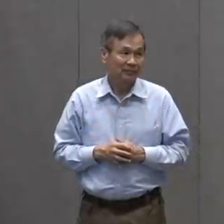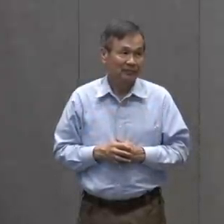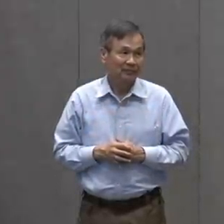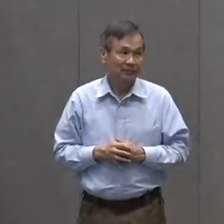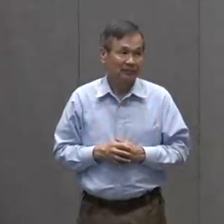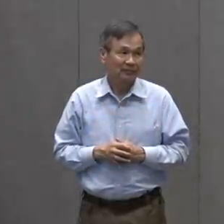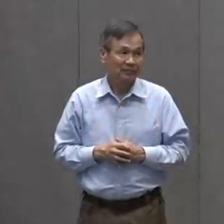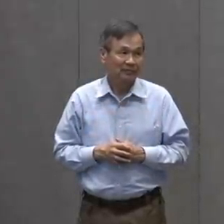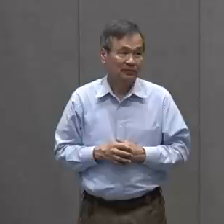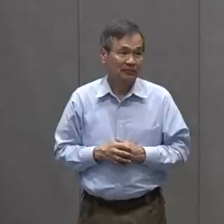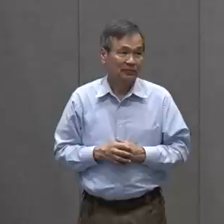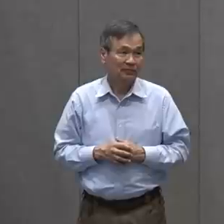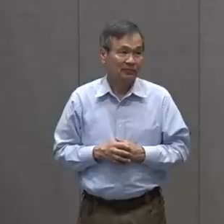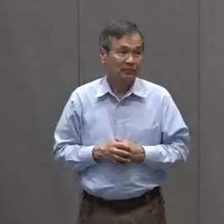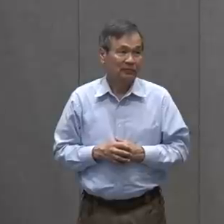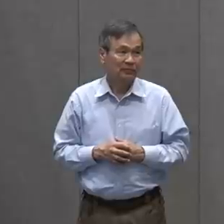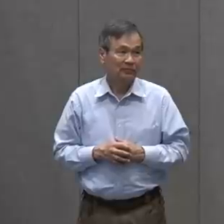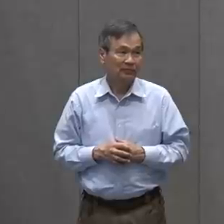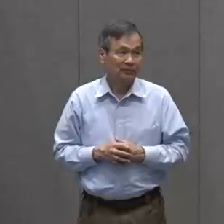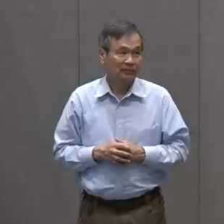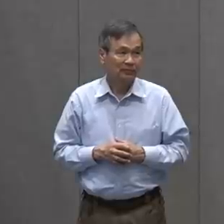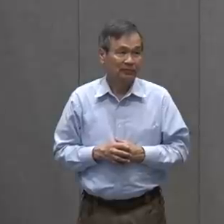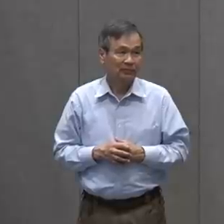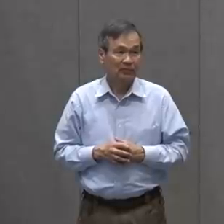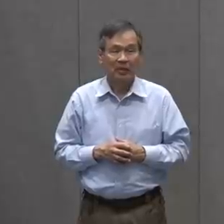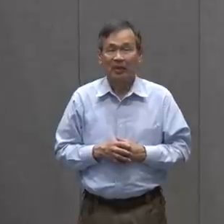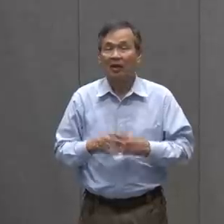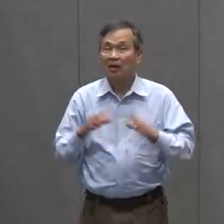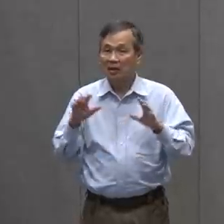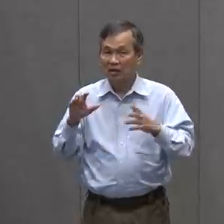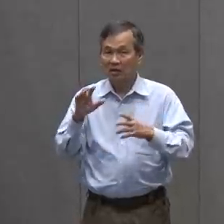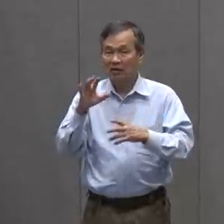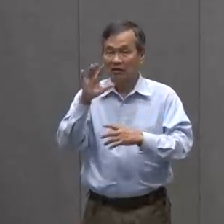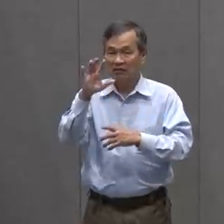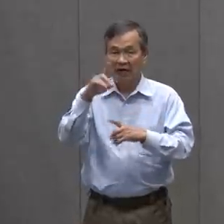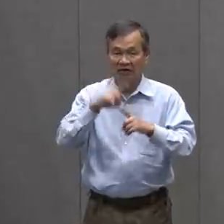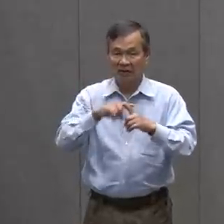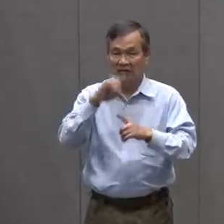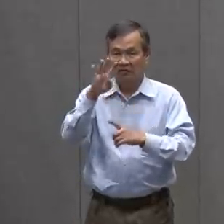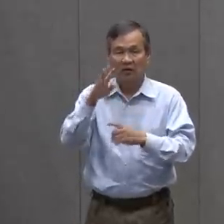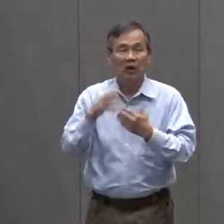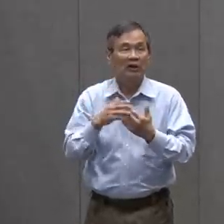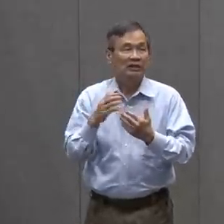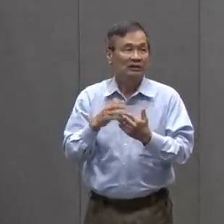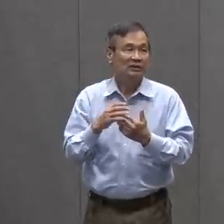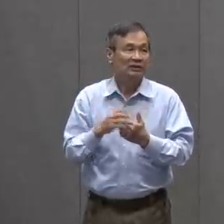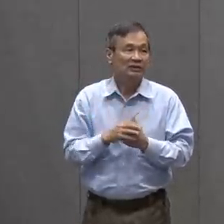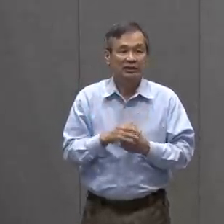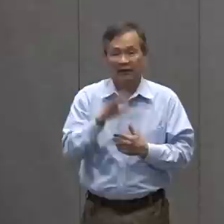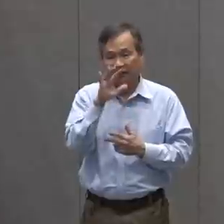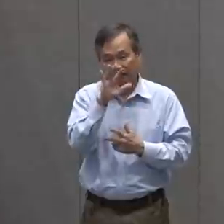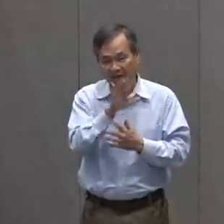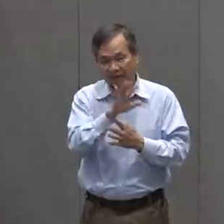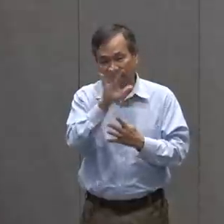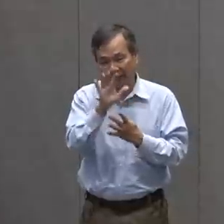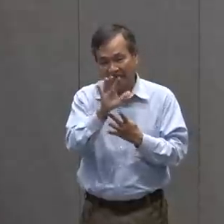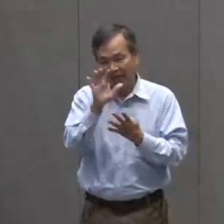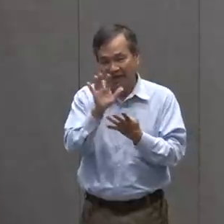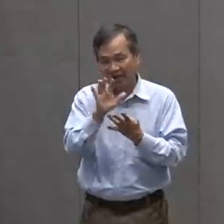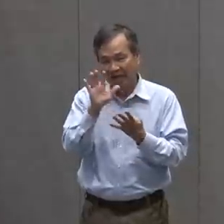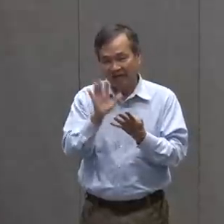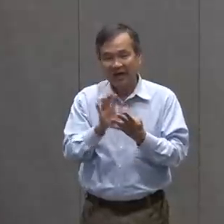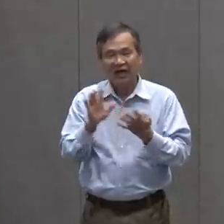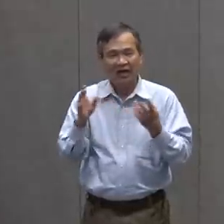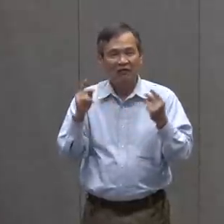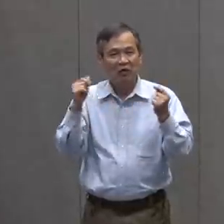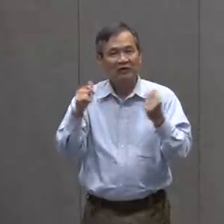one of my sticky notes. Is 5 one of those easy numbers to just multiply? Uh-huh. I like doing fives because I can skip count really